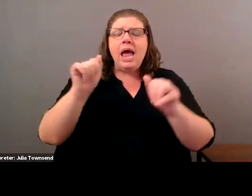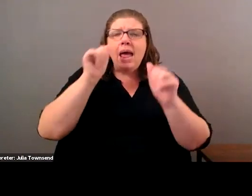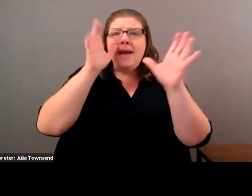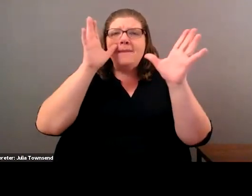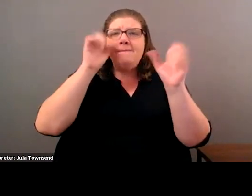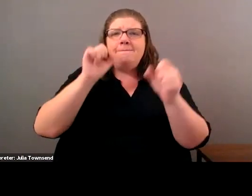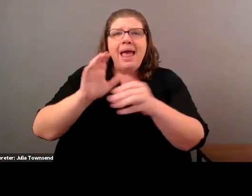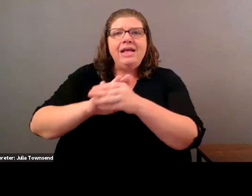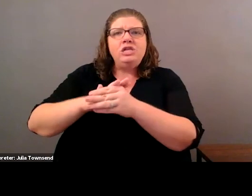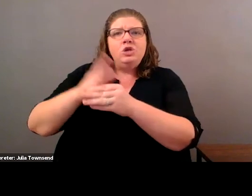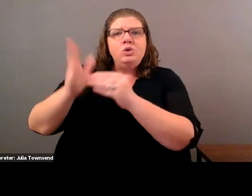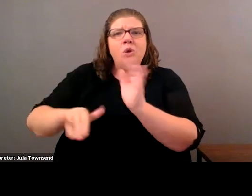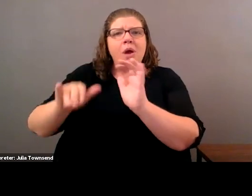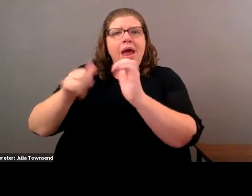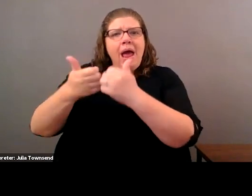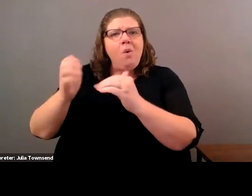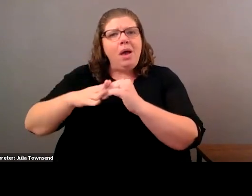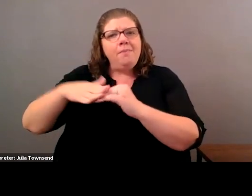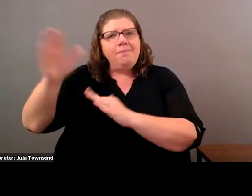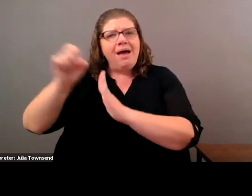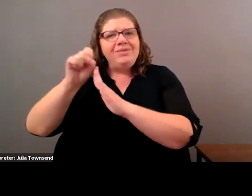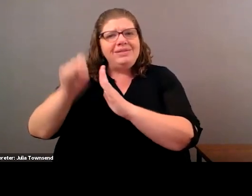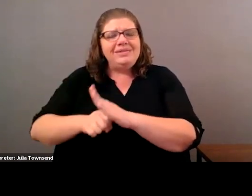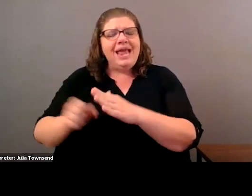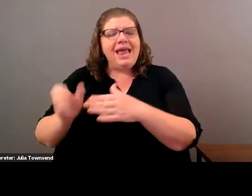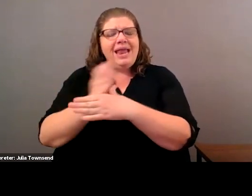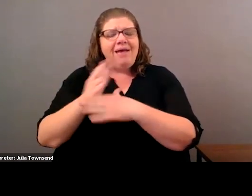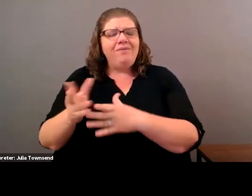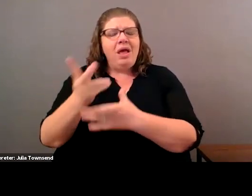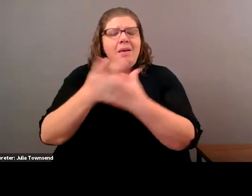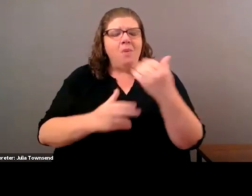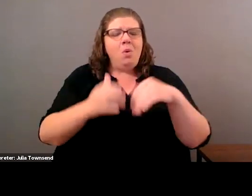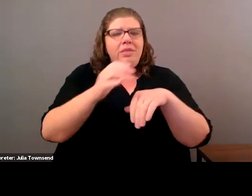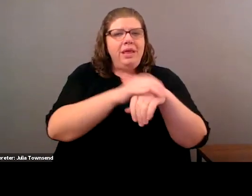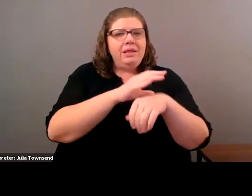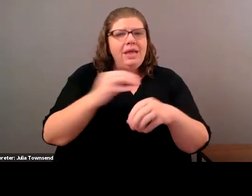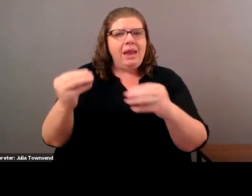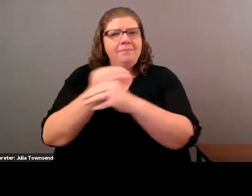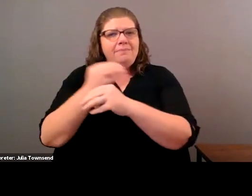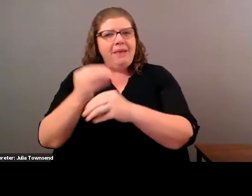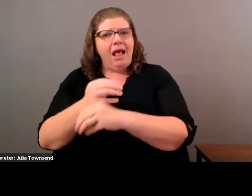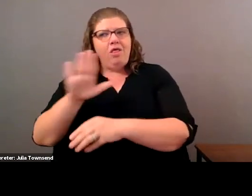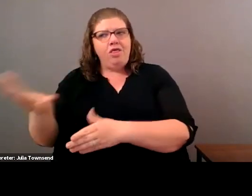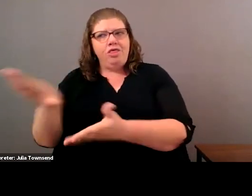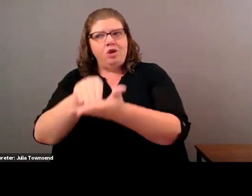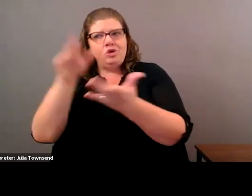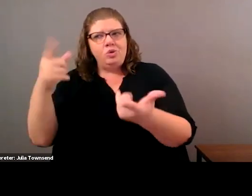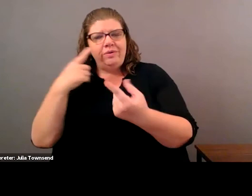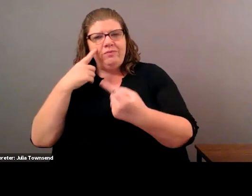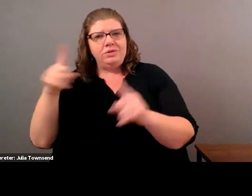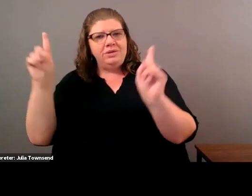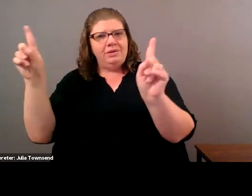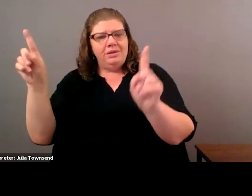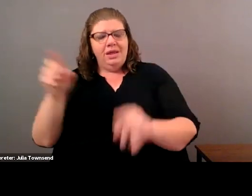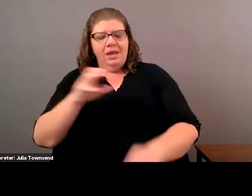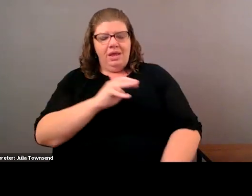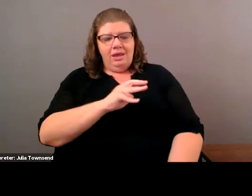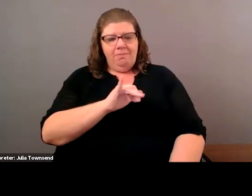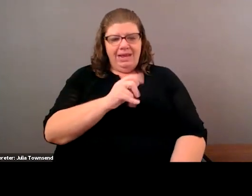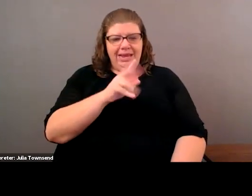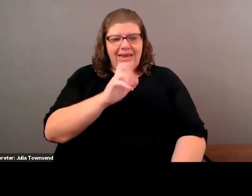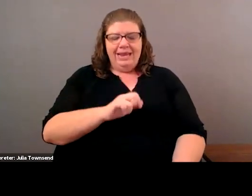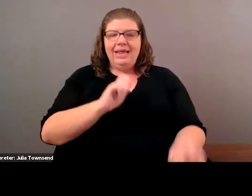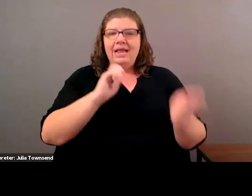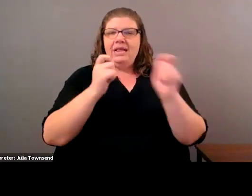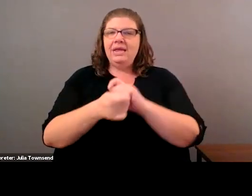state average in both English and math and setting up their students for success? To convert McKinley to DLI school,